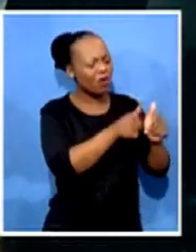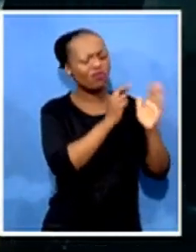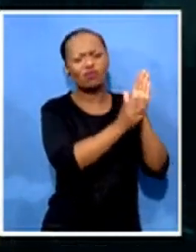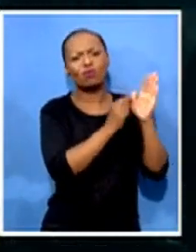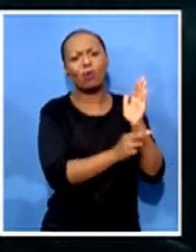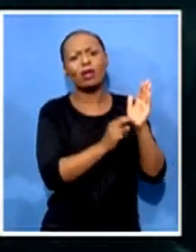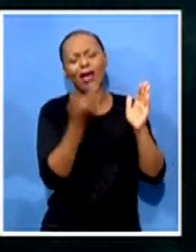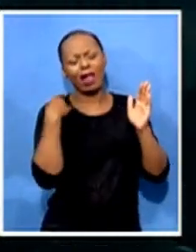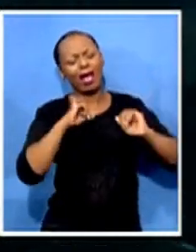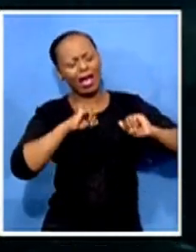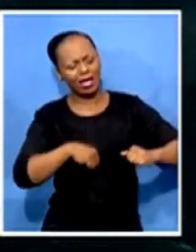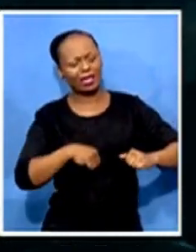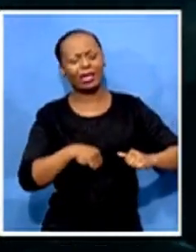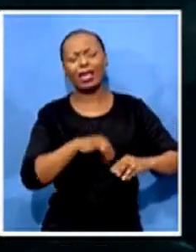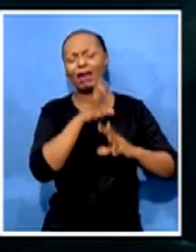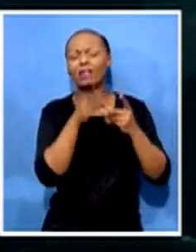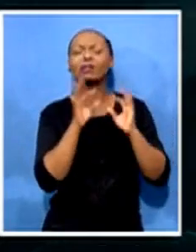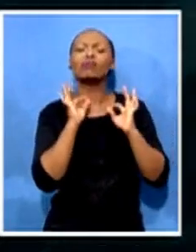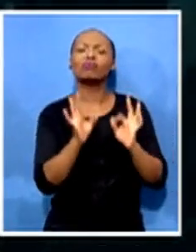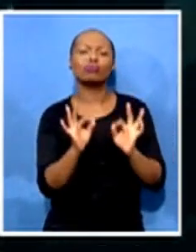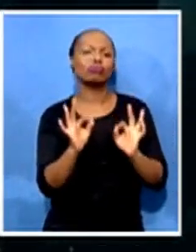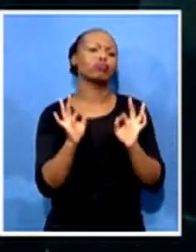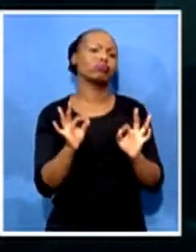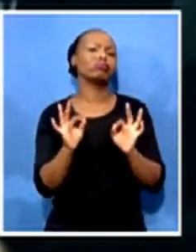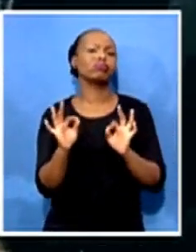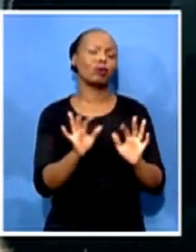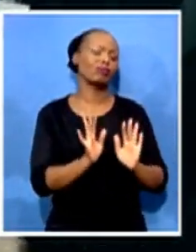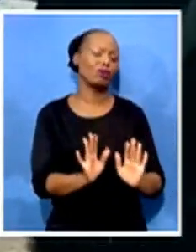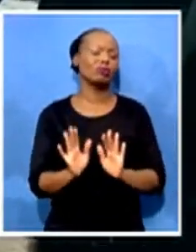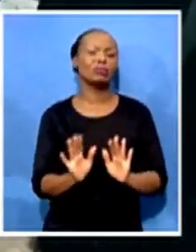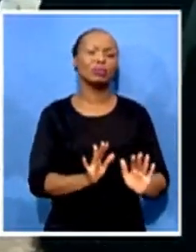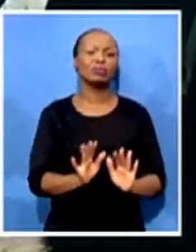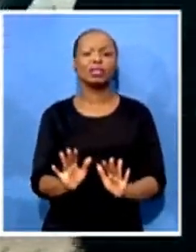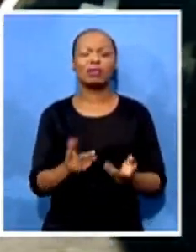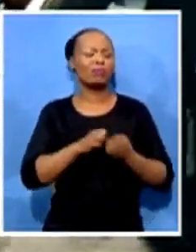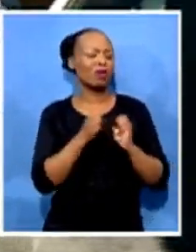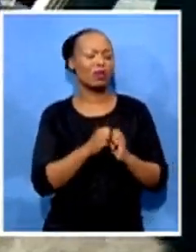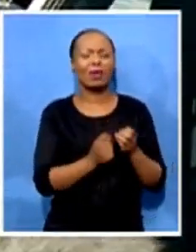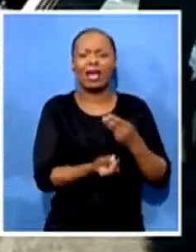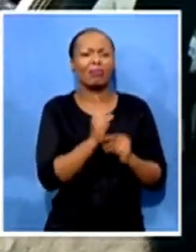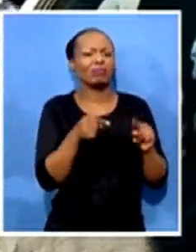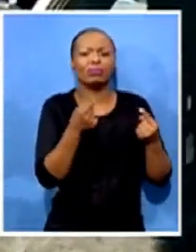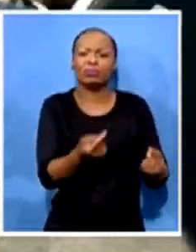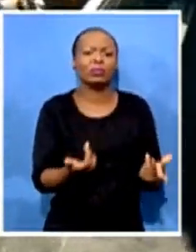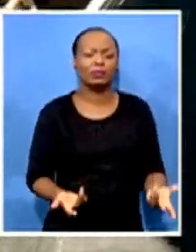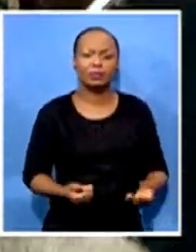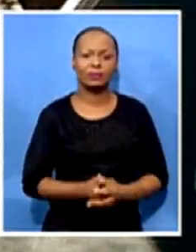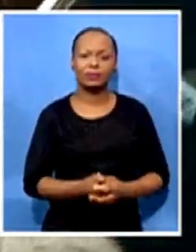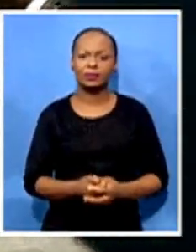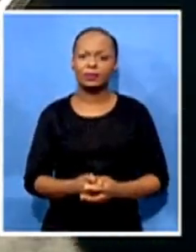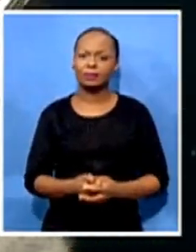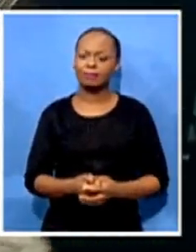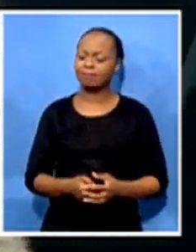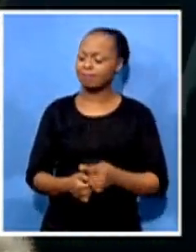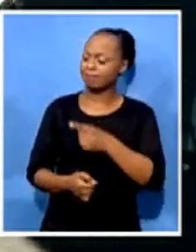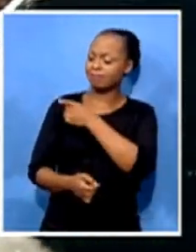fine. We shouldn't have any problems. That is the position of the government. We'll communicate. This gentleman is here with us on the ground. So we're going to be liaising with him